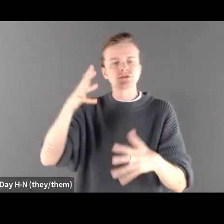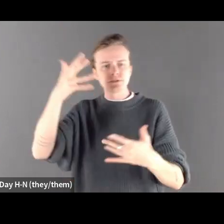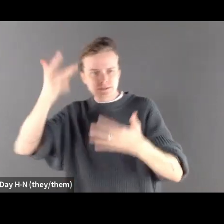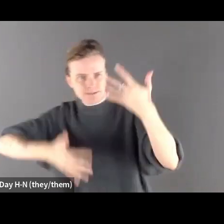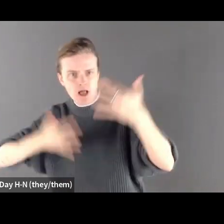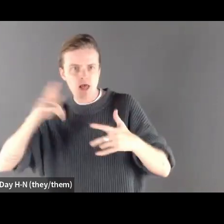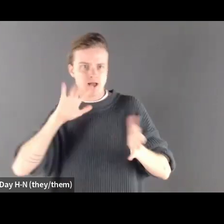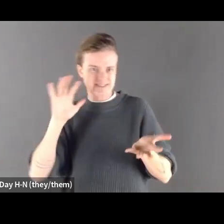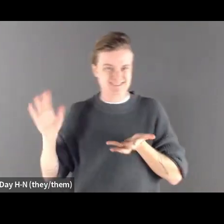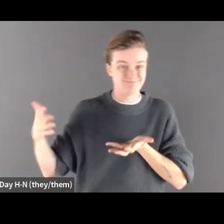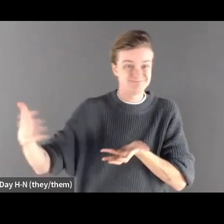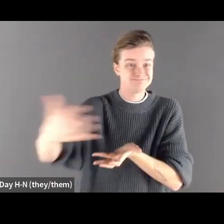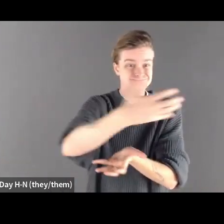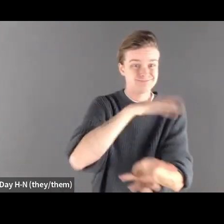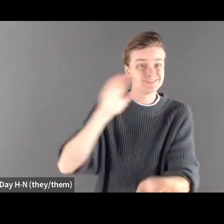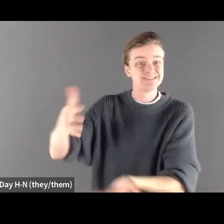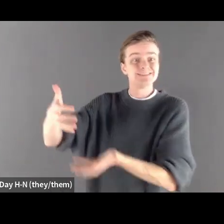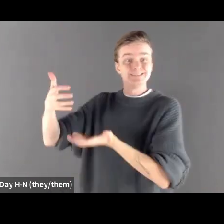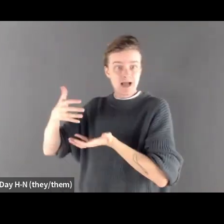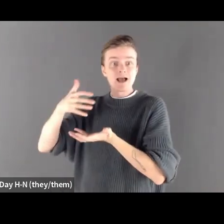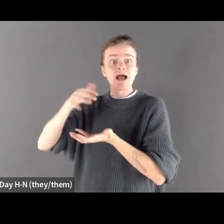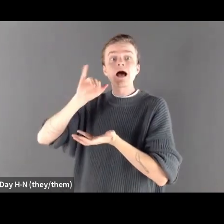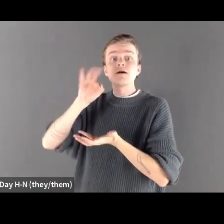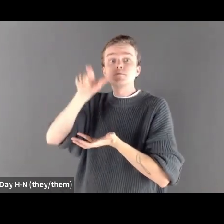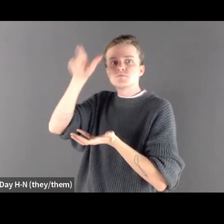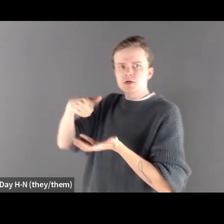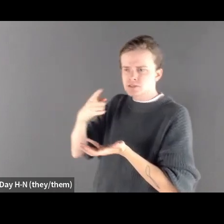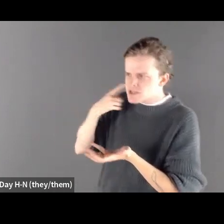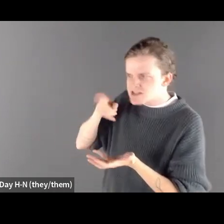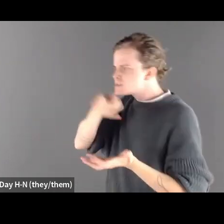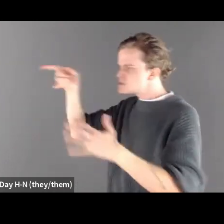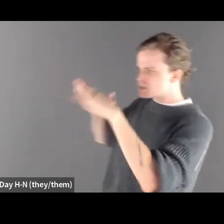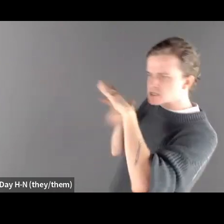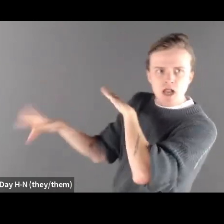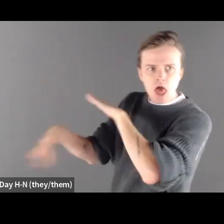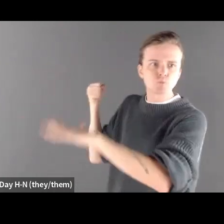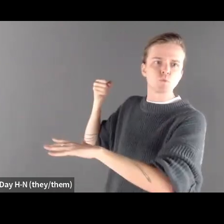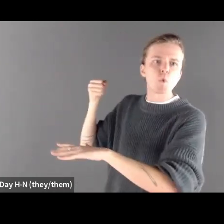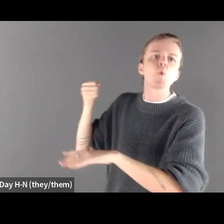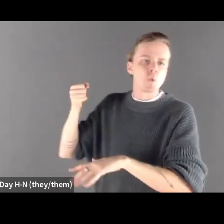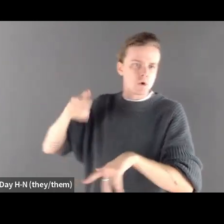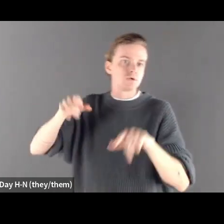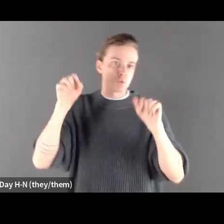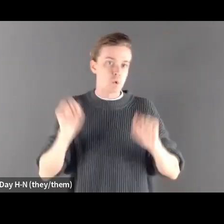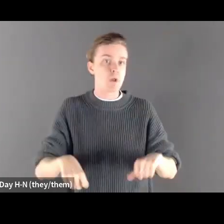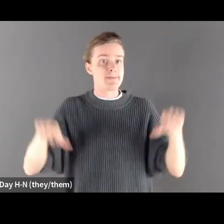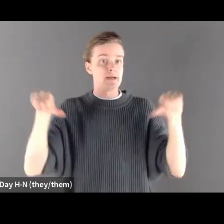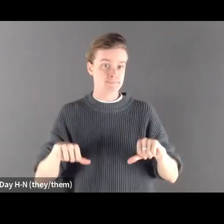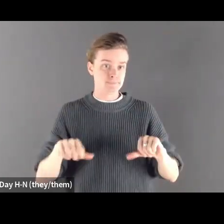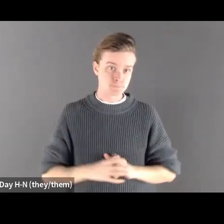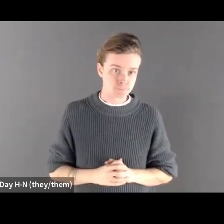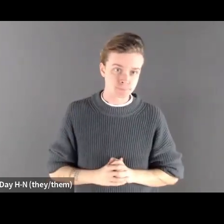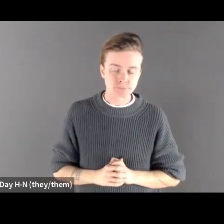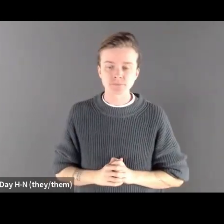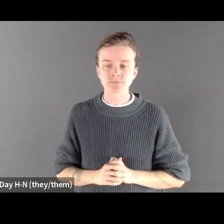processing. These organizations are providing critical services to populations and vulnerable communities as well. I would like to share